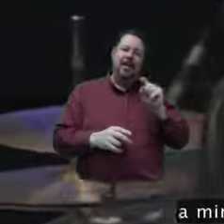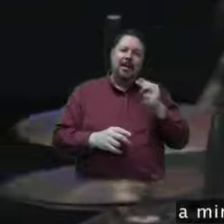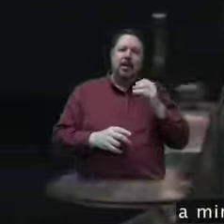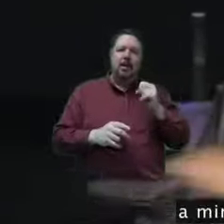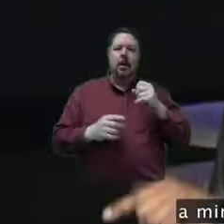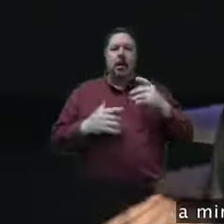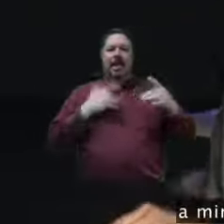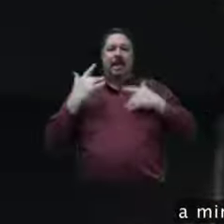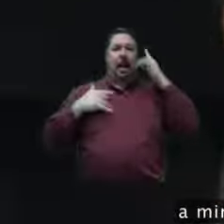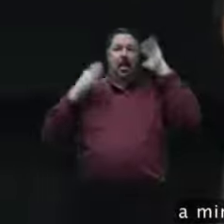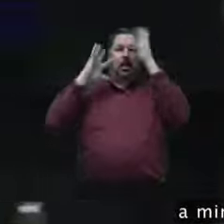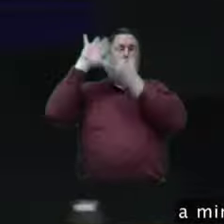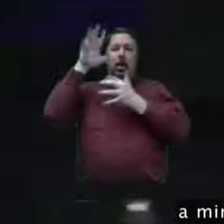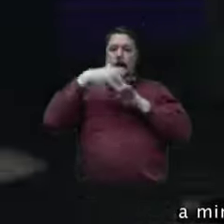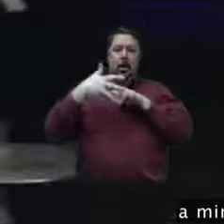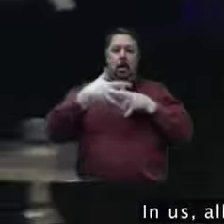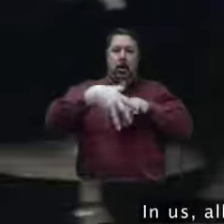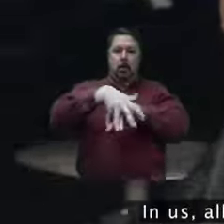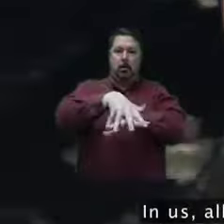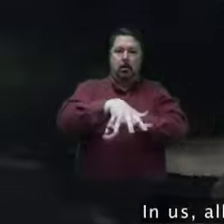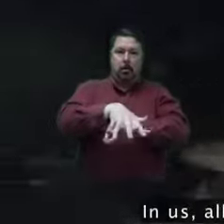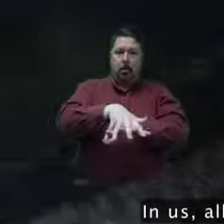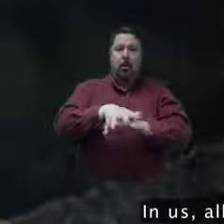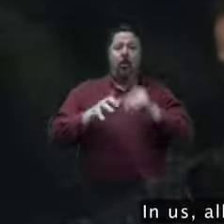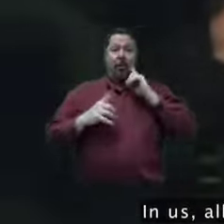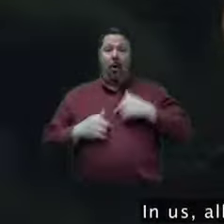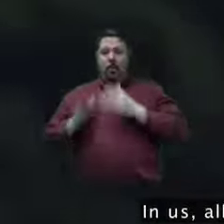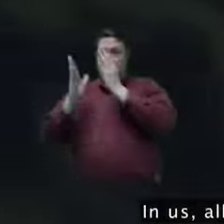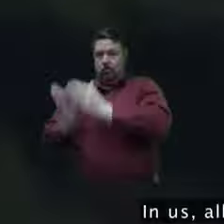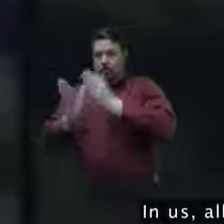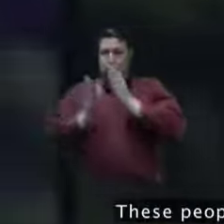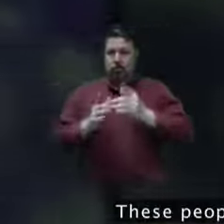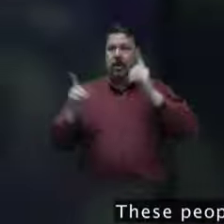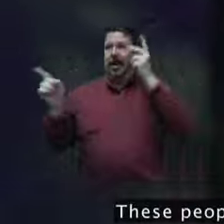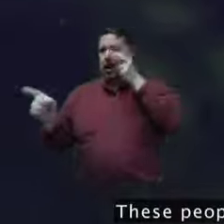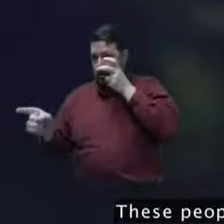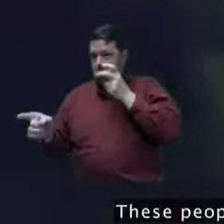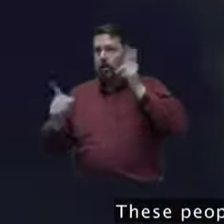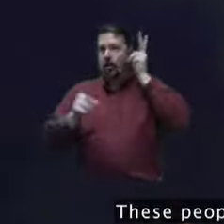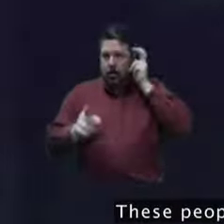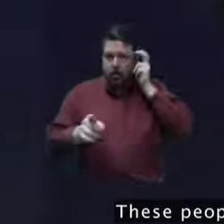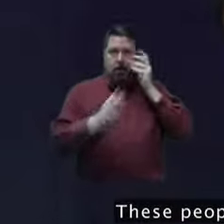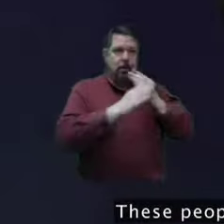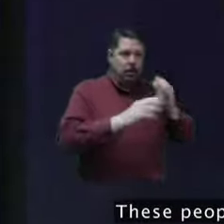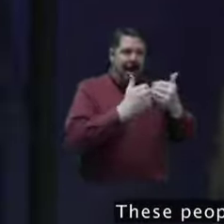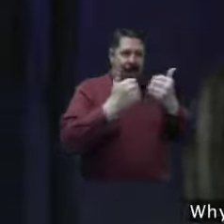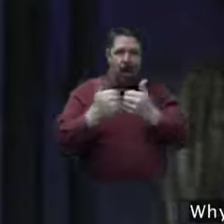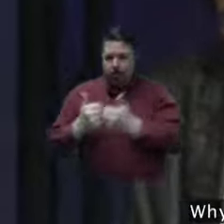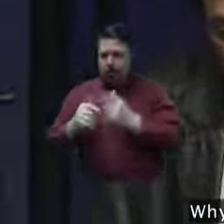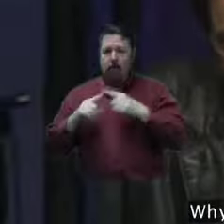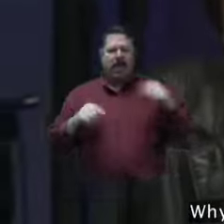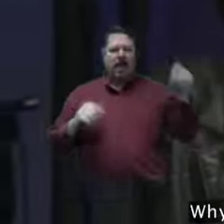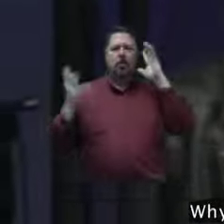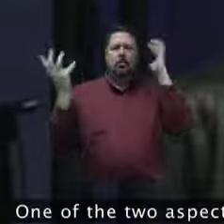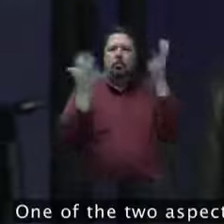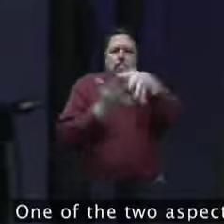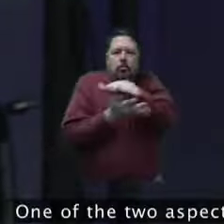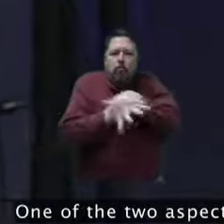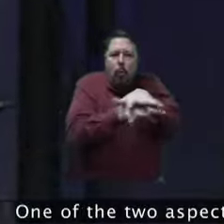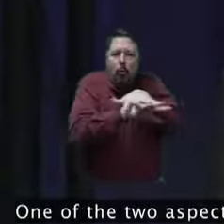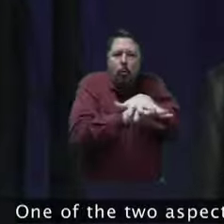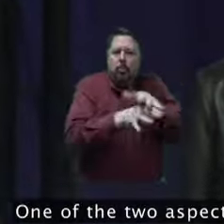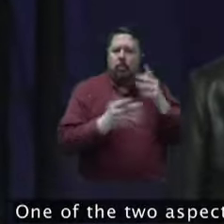synesthesia. Mingling of the senses. In us, all the senses are distinct. These people muddle up their senses. Why does this happen? Another two